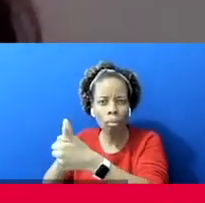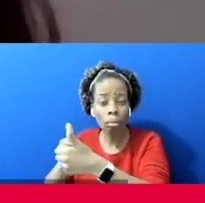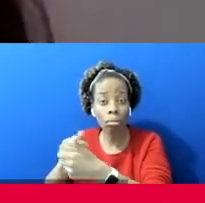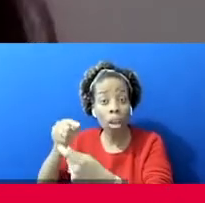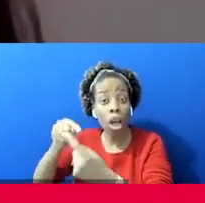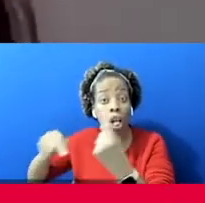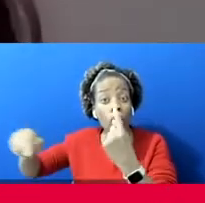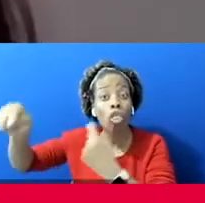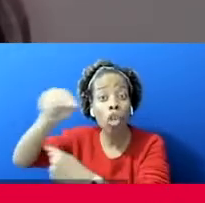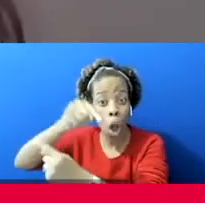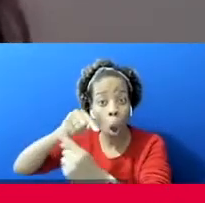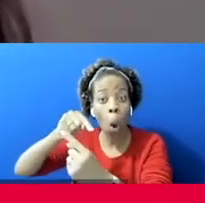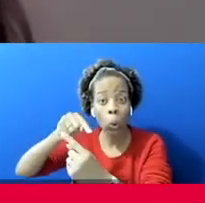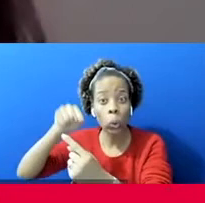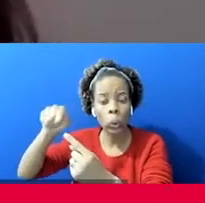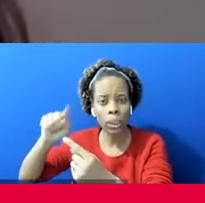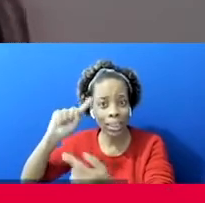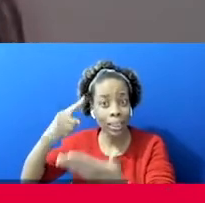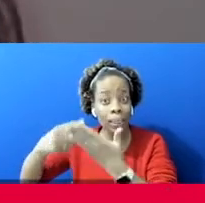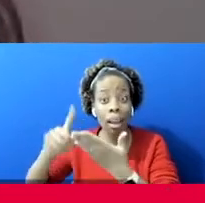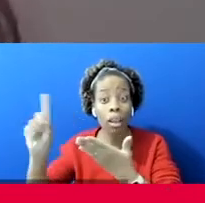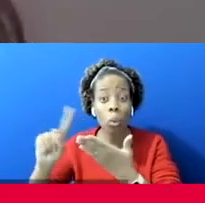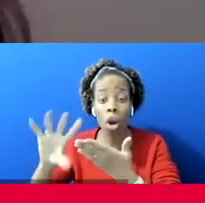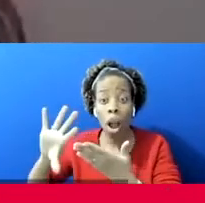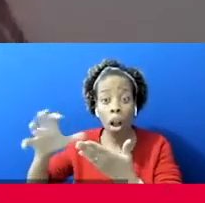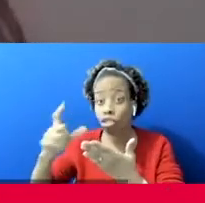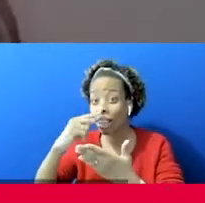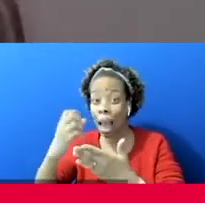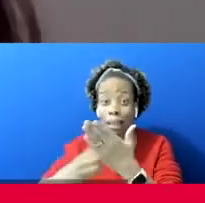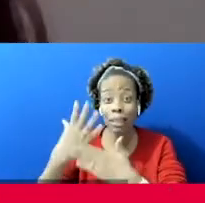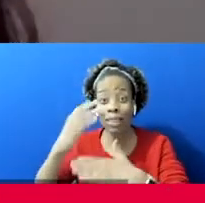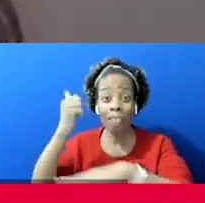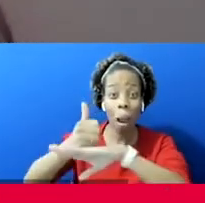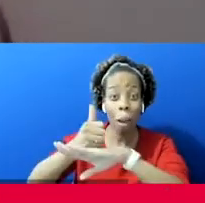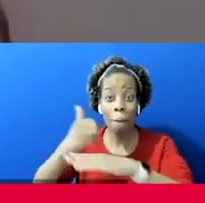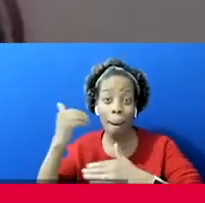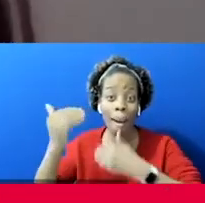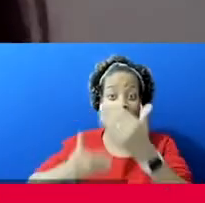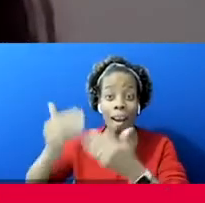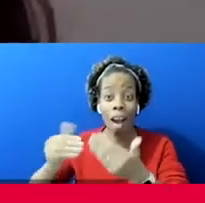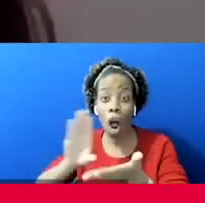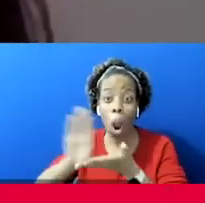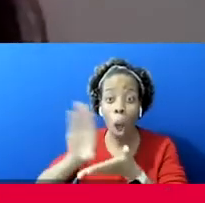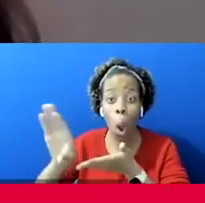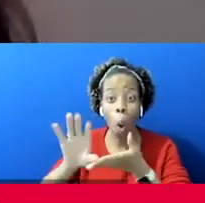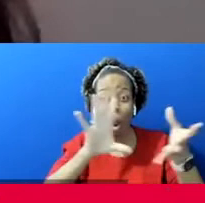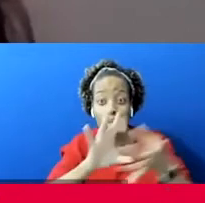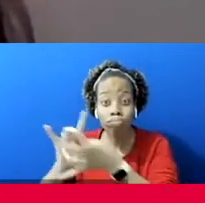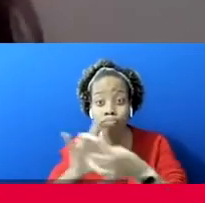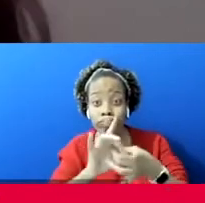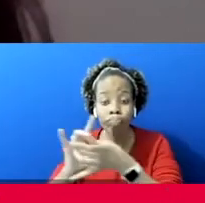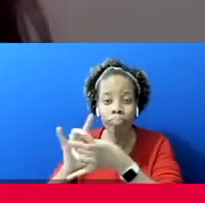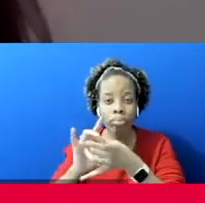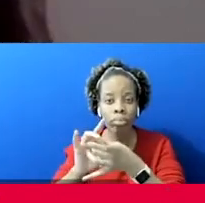in they basically get to decide whether a country is allowed to develop or not, whether a country is allowed to get loans or grants. And it is anthropologists